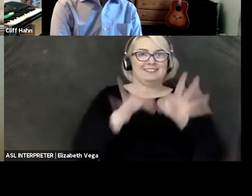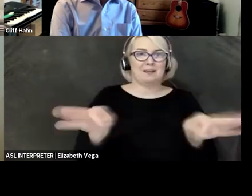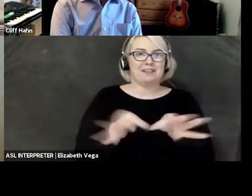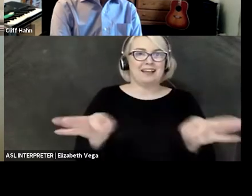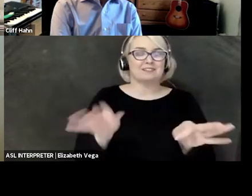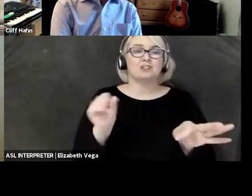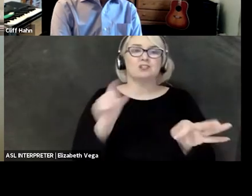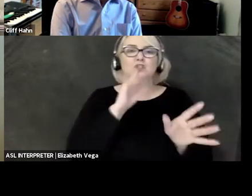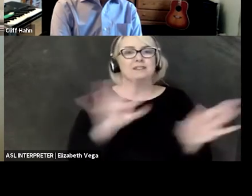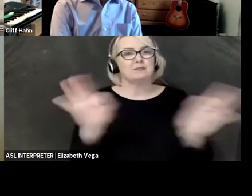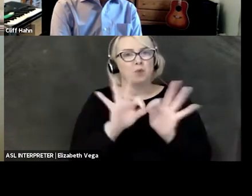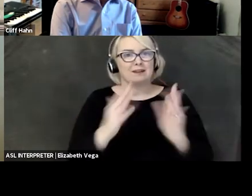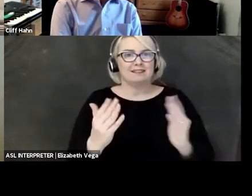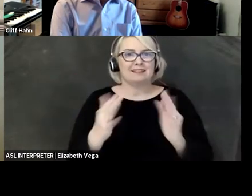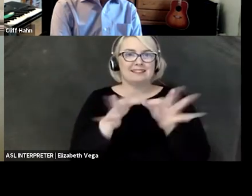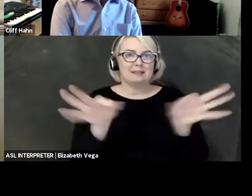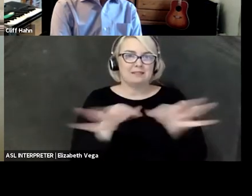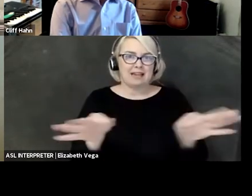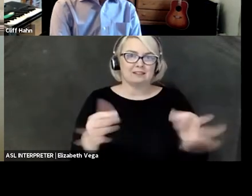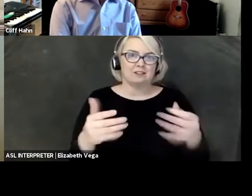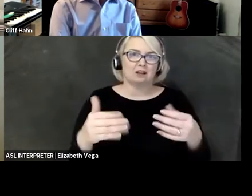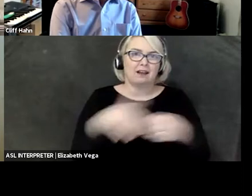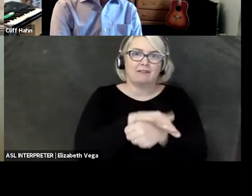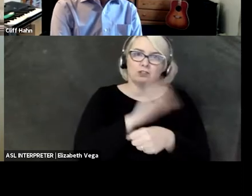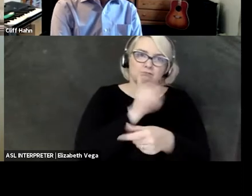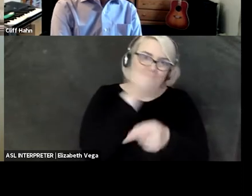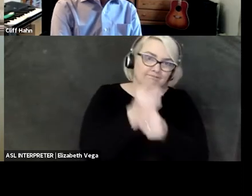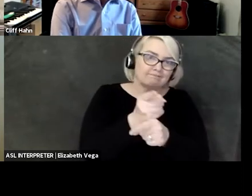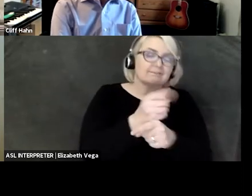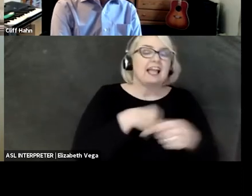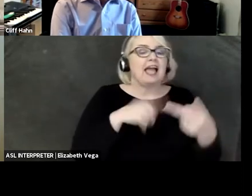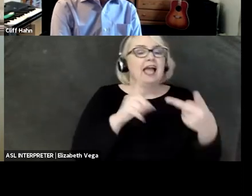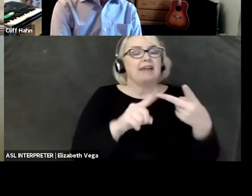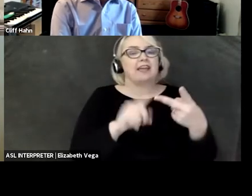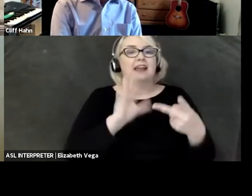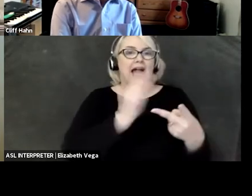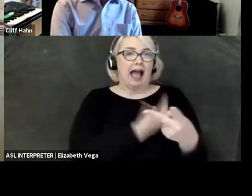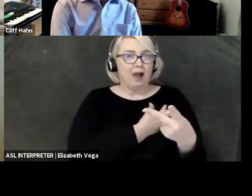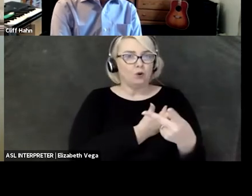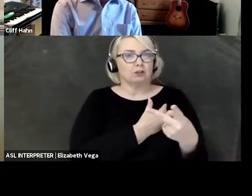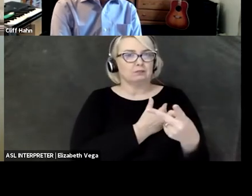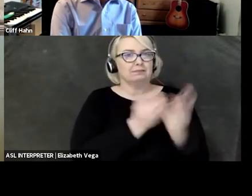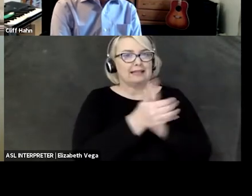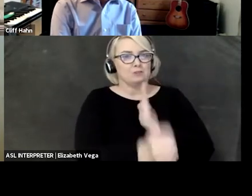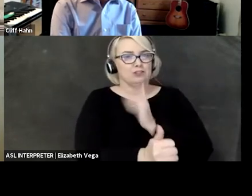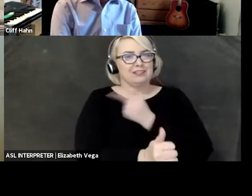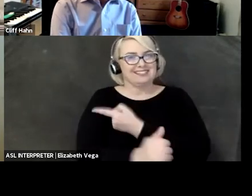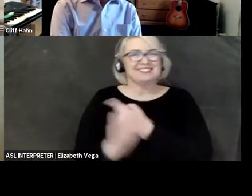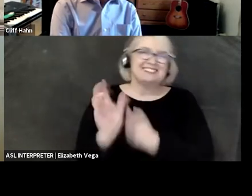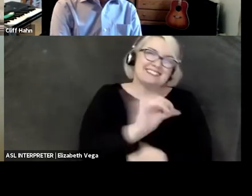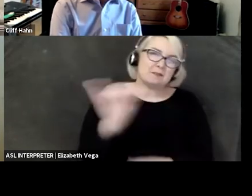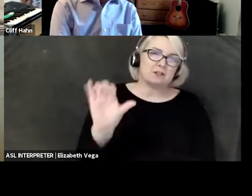that the subtitles are covered 100% accurately. And then our expertise, similar to what Cliff was mentioning, kind of falls